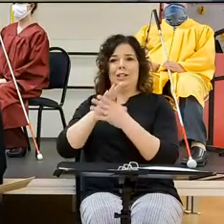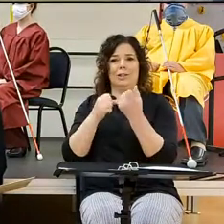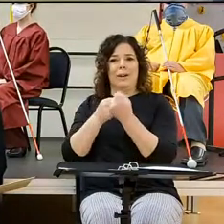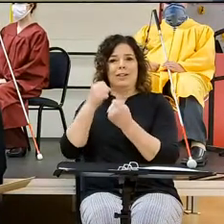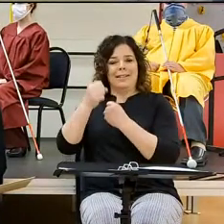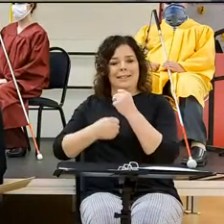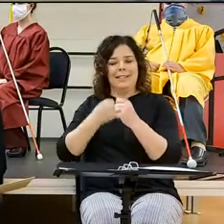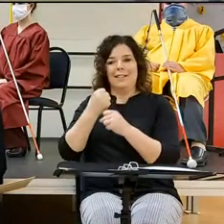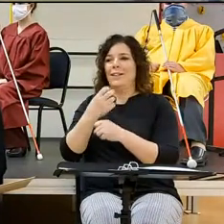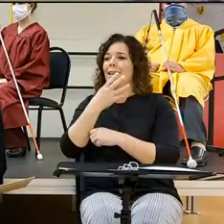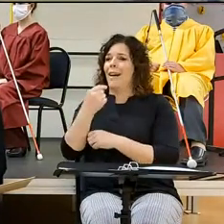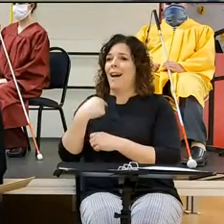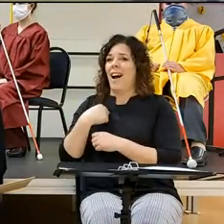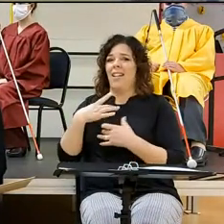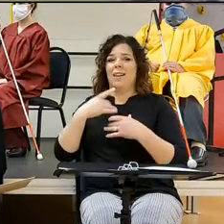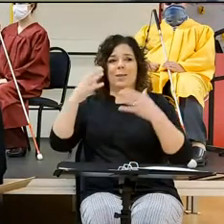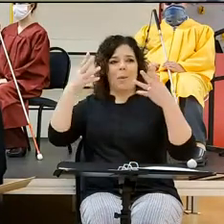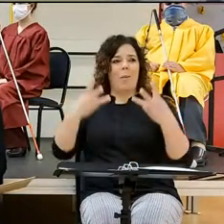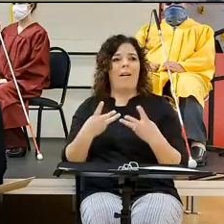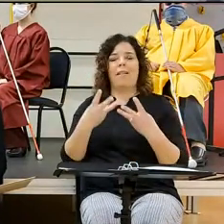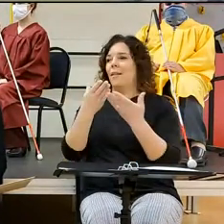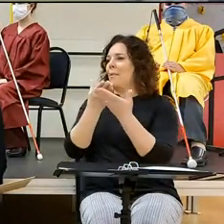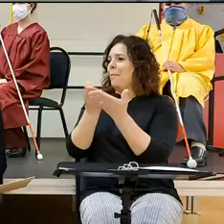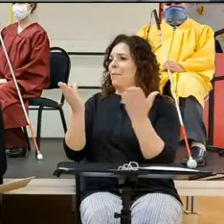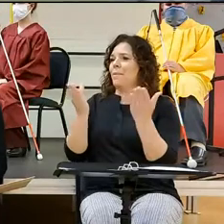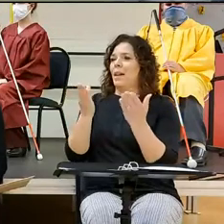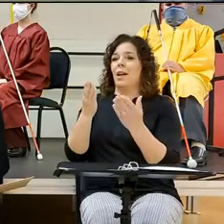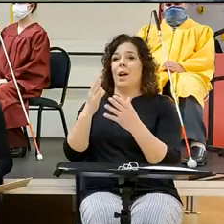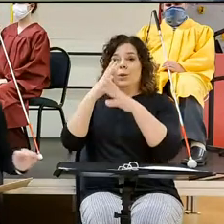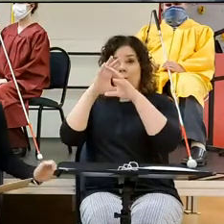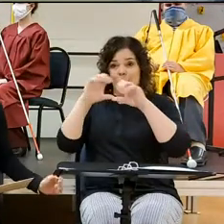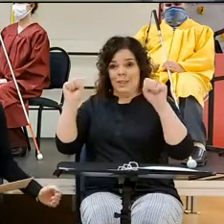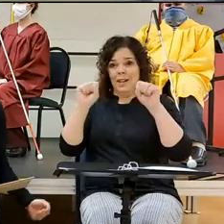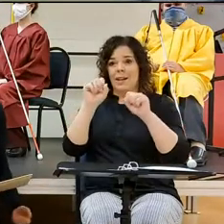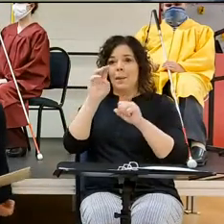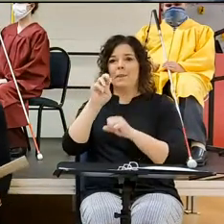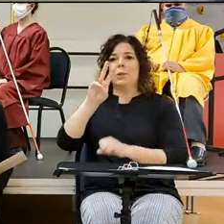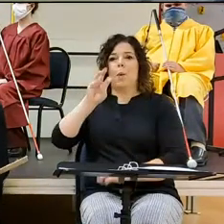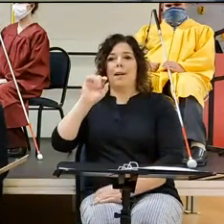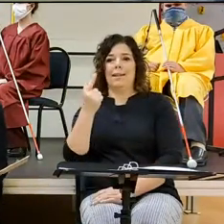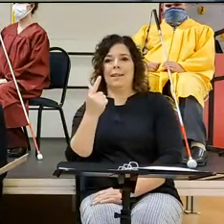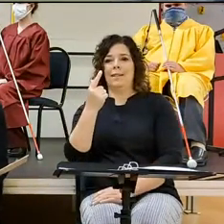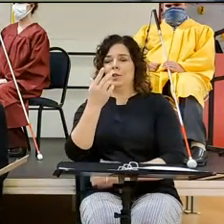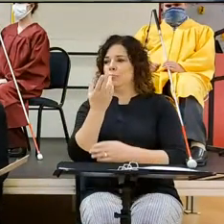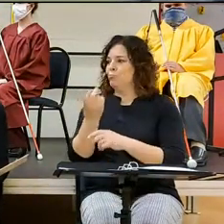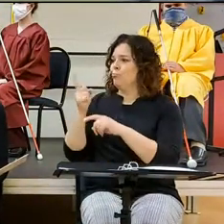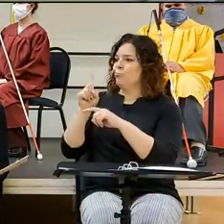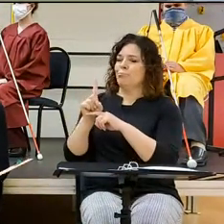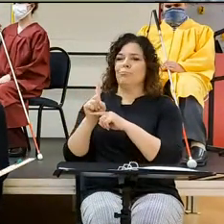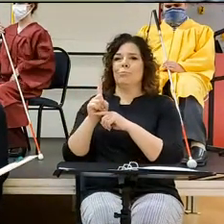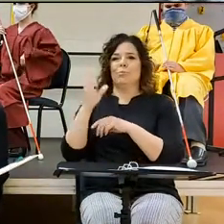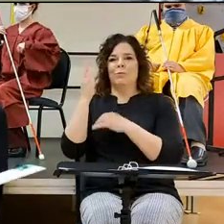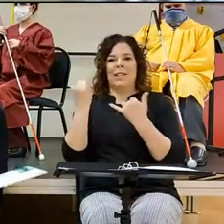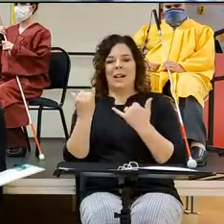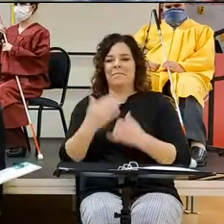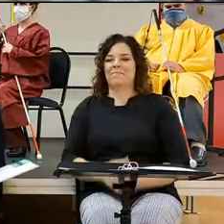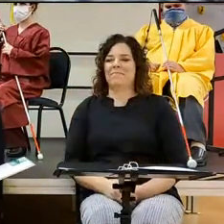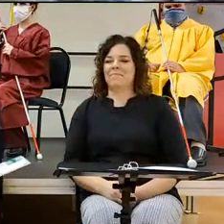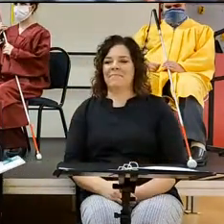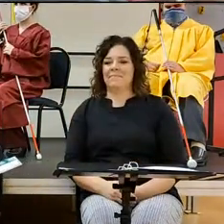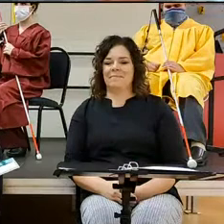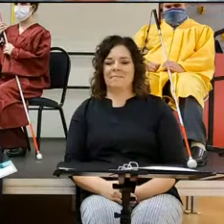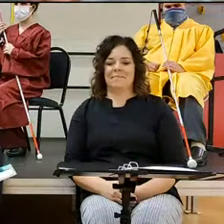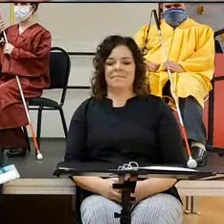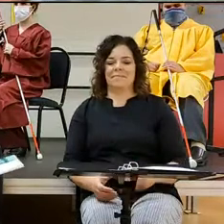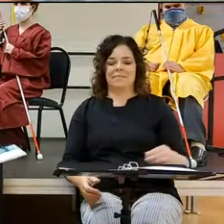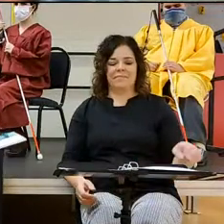year, and I would like to welcome up our superintendent, Mr. Wilding, to give our welcome today.